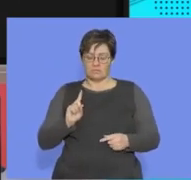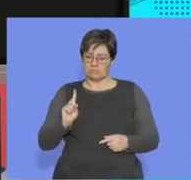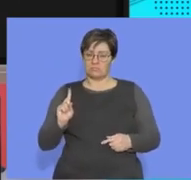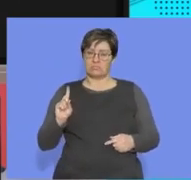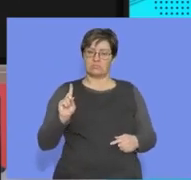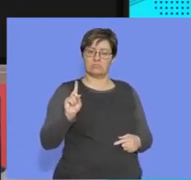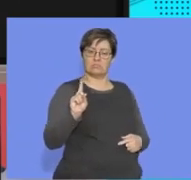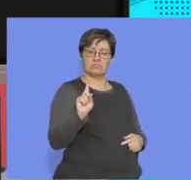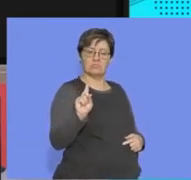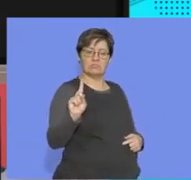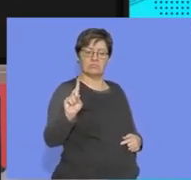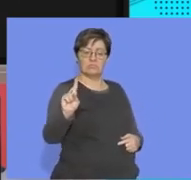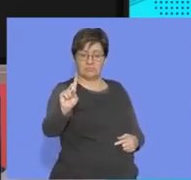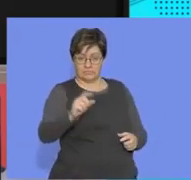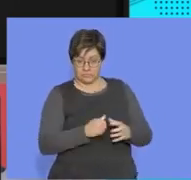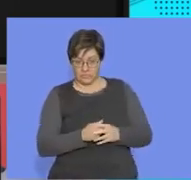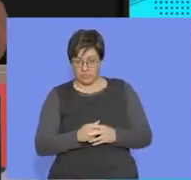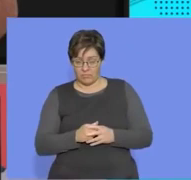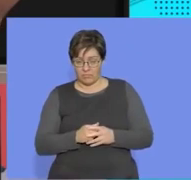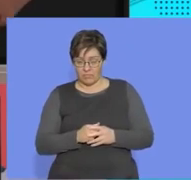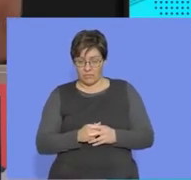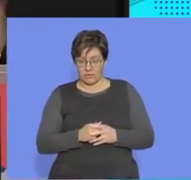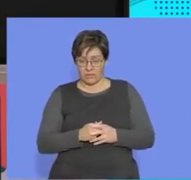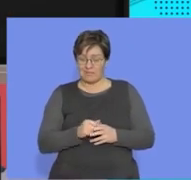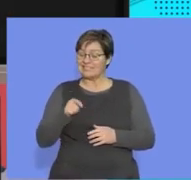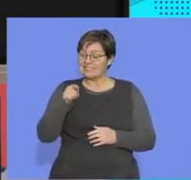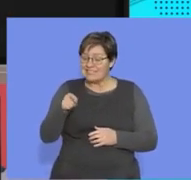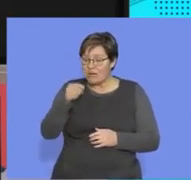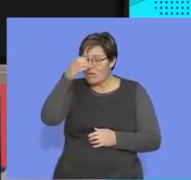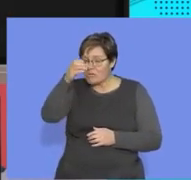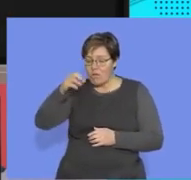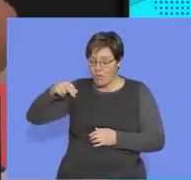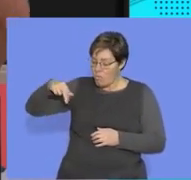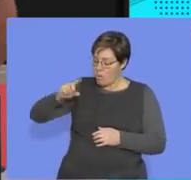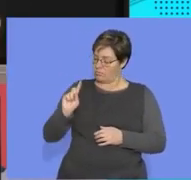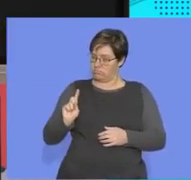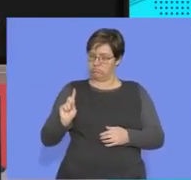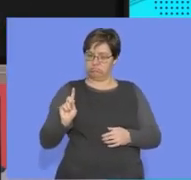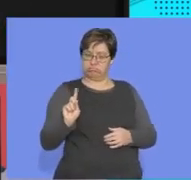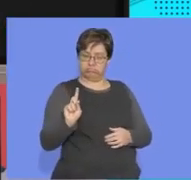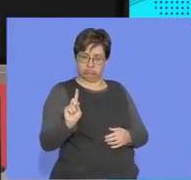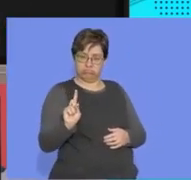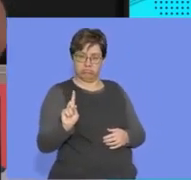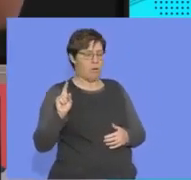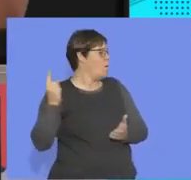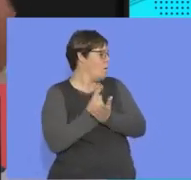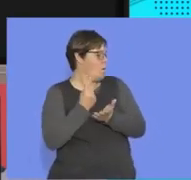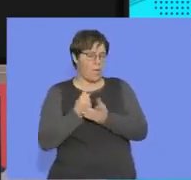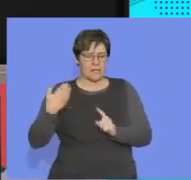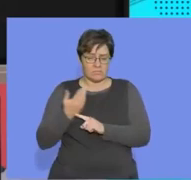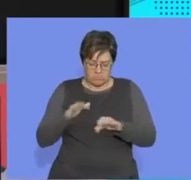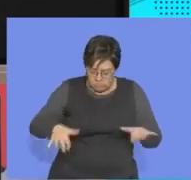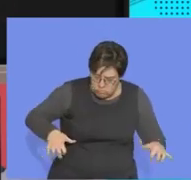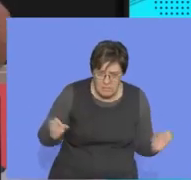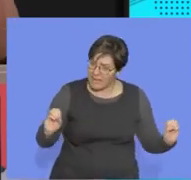start doing? Bipedalism. And that concept, right, of walking up straight all